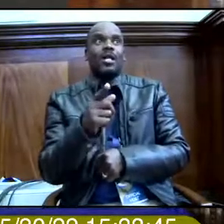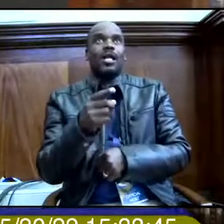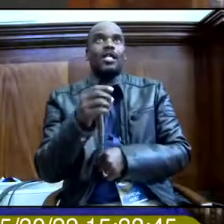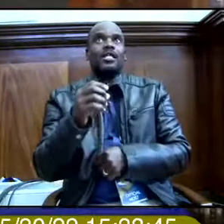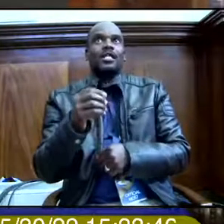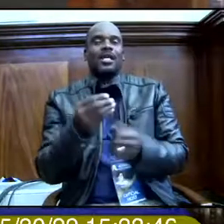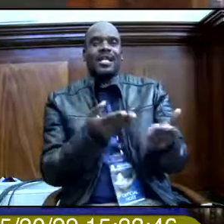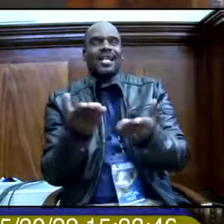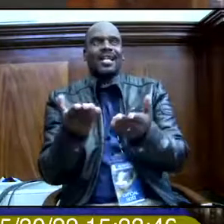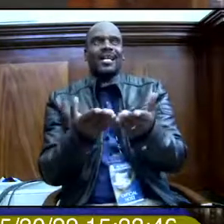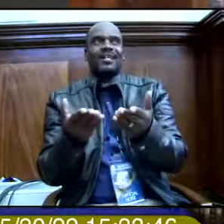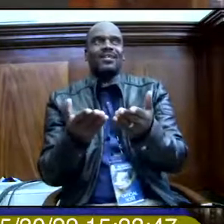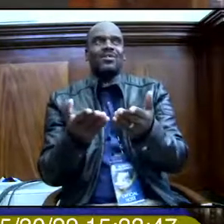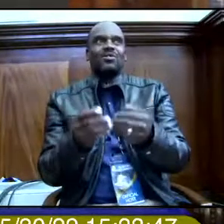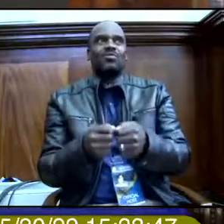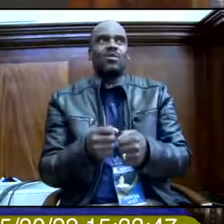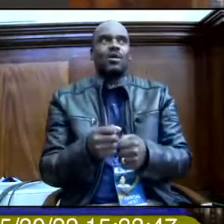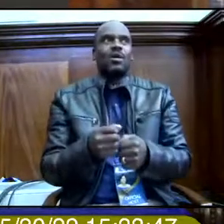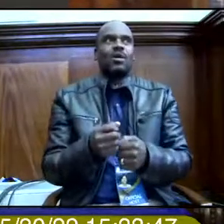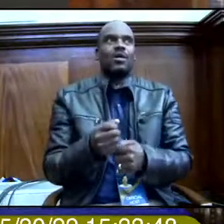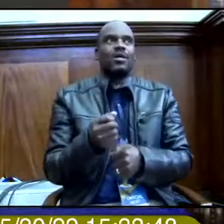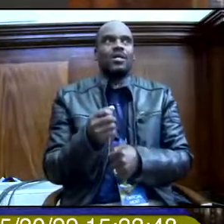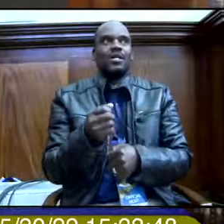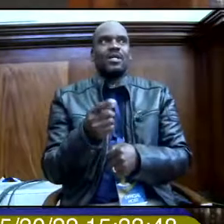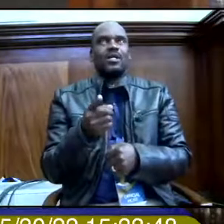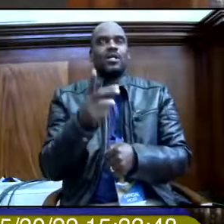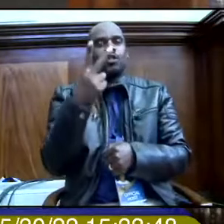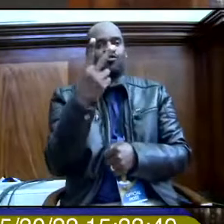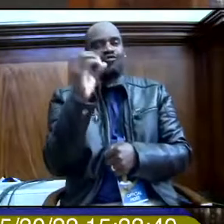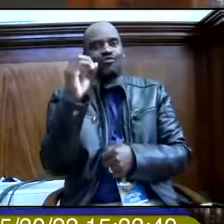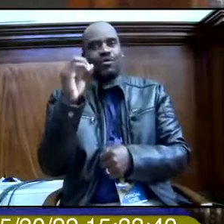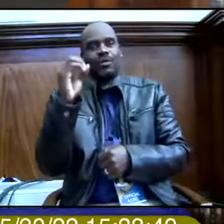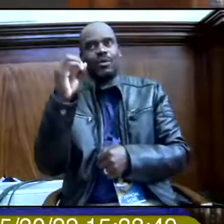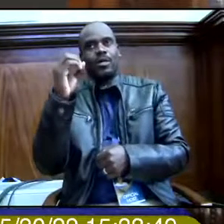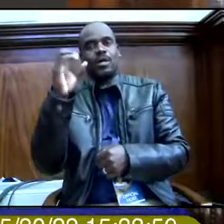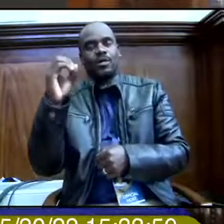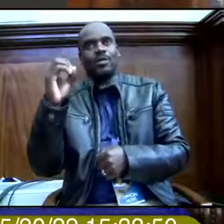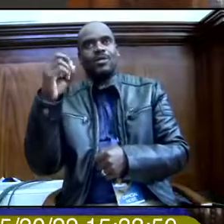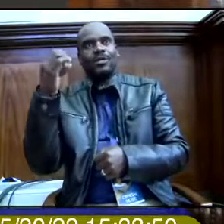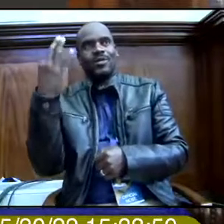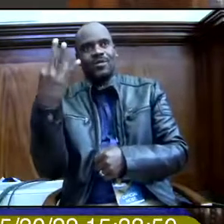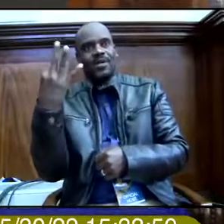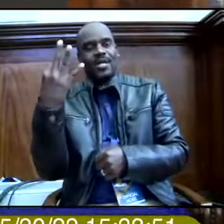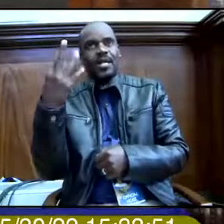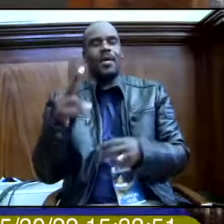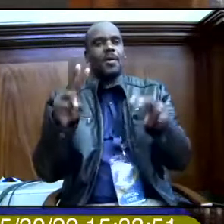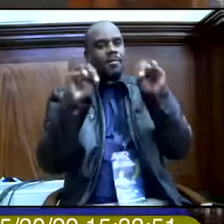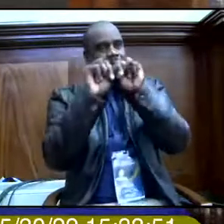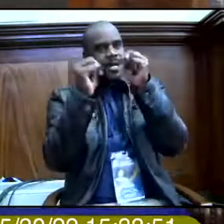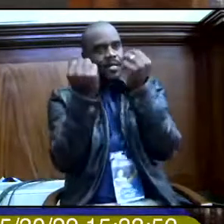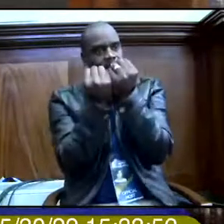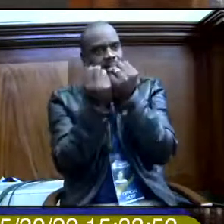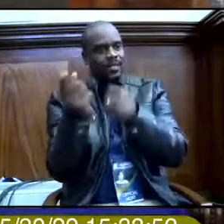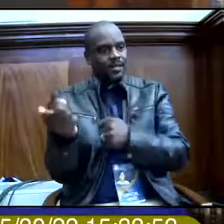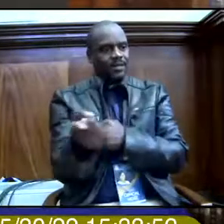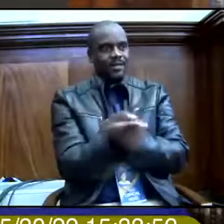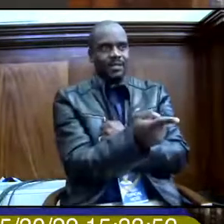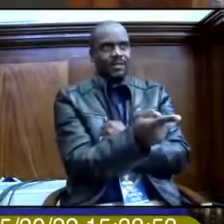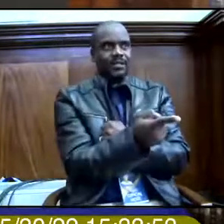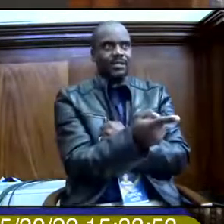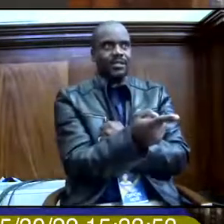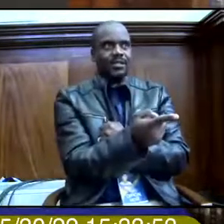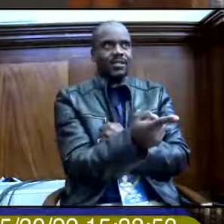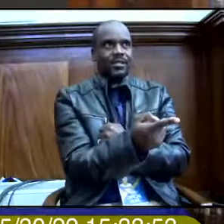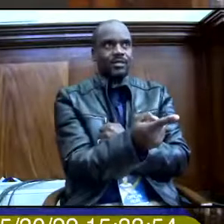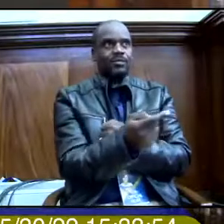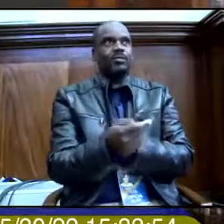to lakshmi mithal in 2003 by nationalizing this frame the state can gain